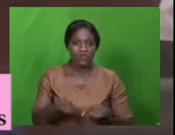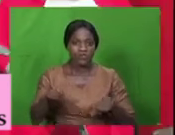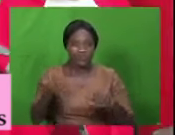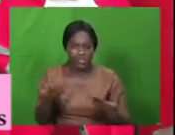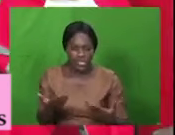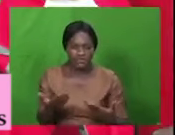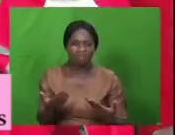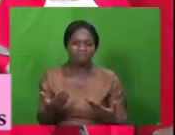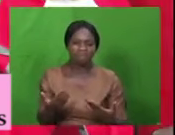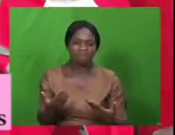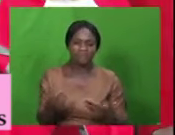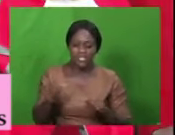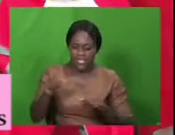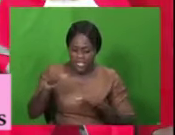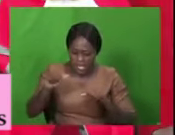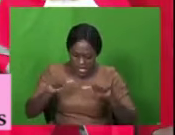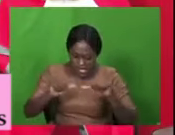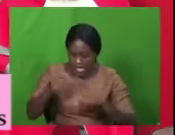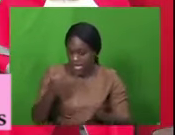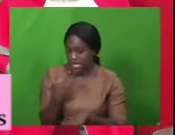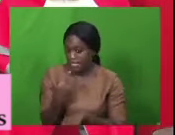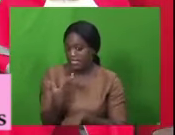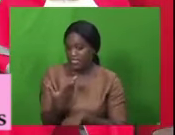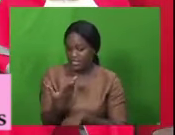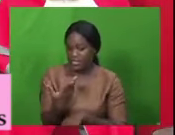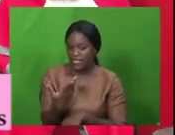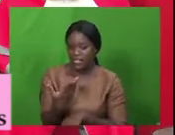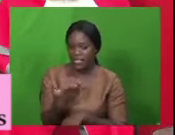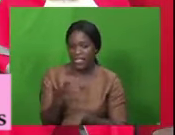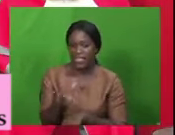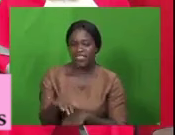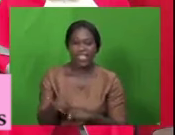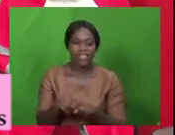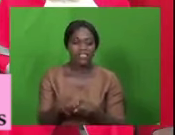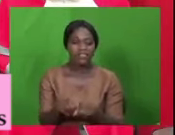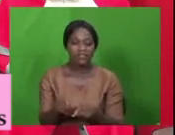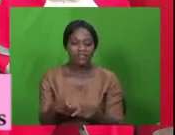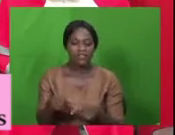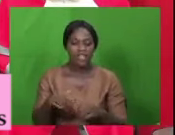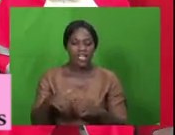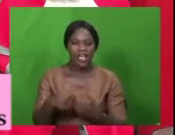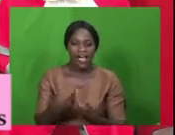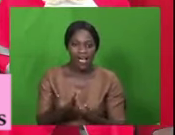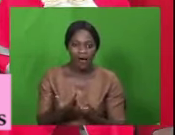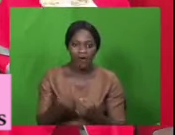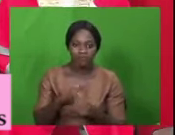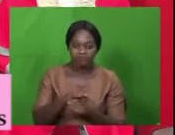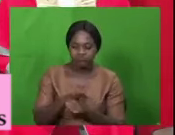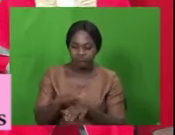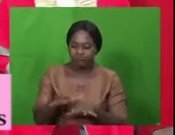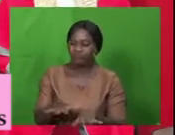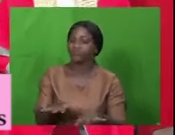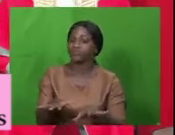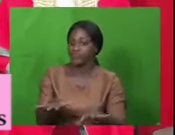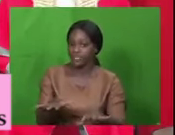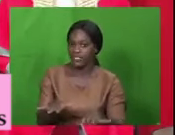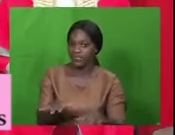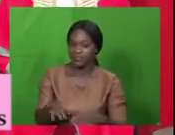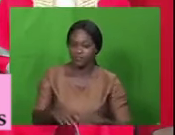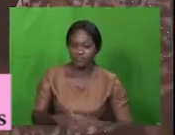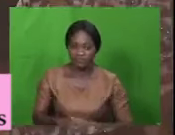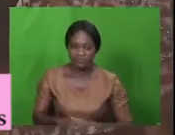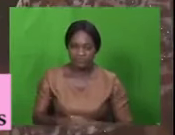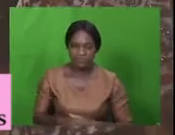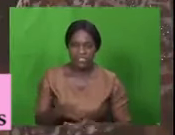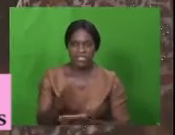be that such measures make no difference to the spread of the virus, but criminality or reckless